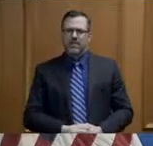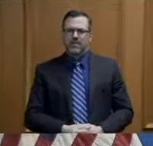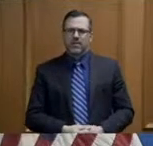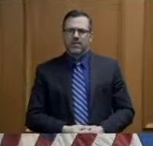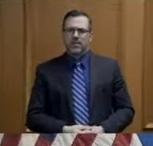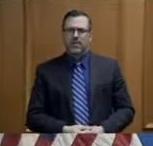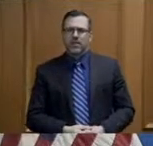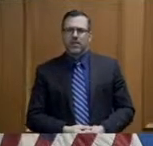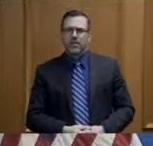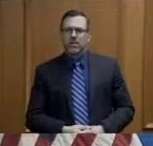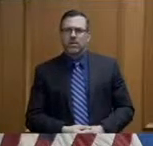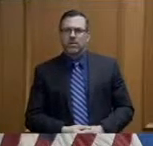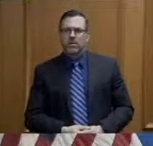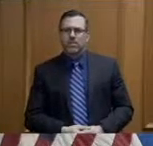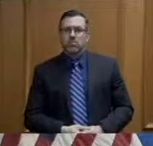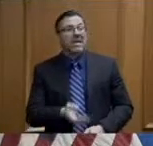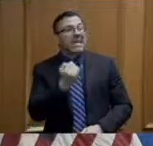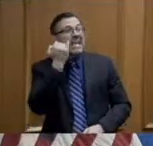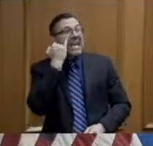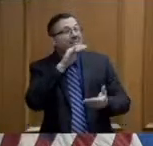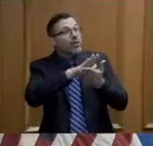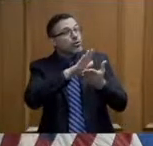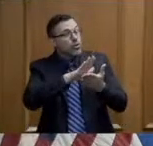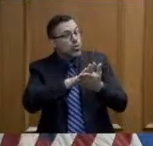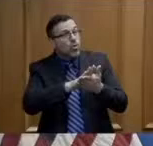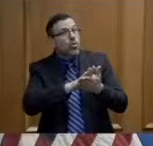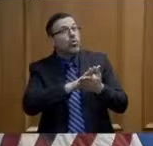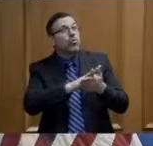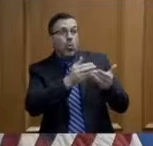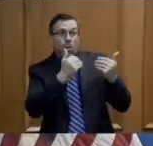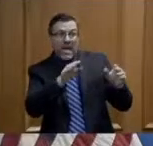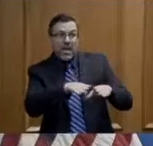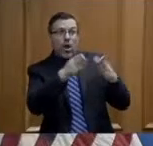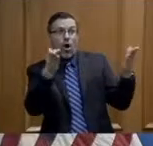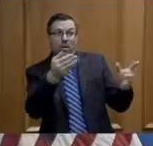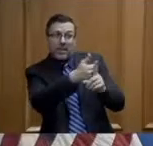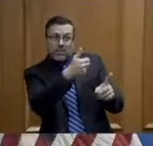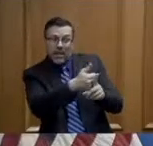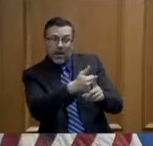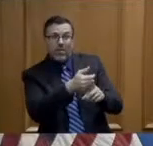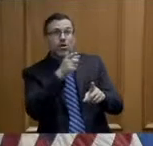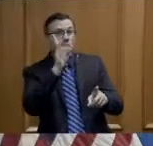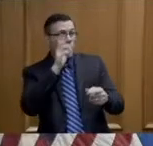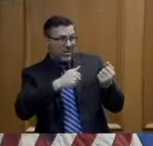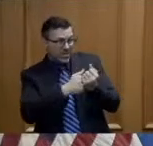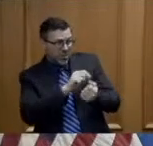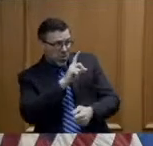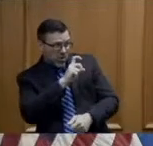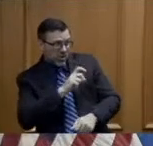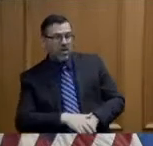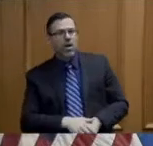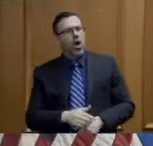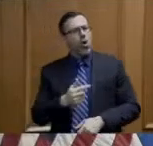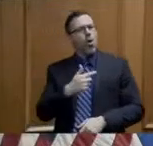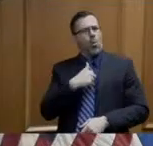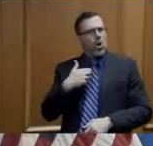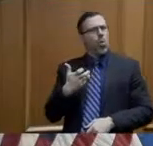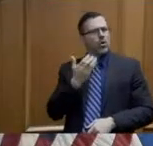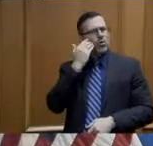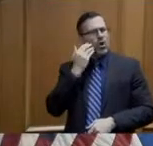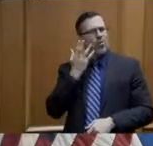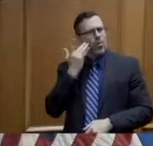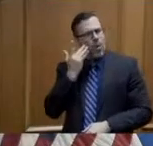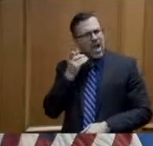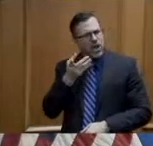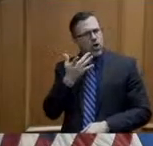would be supportive of a school that chose to not follow this recommendation? Well, we certainly would want to talk with them about that and understand fully why they might